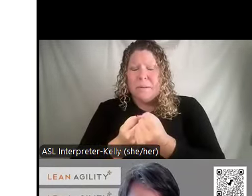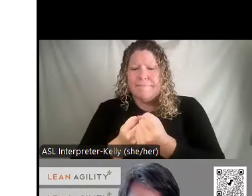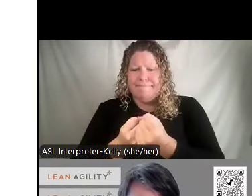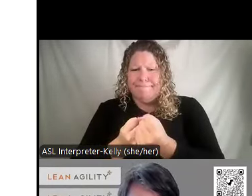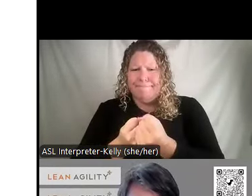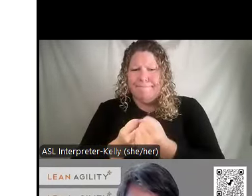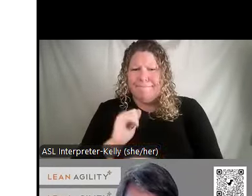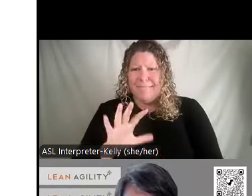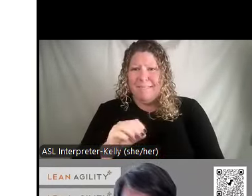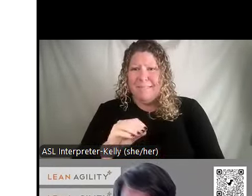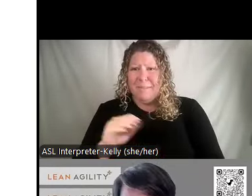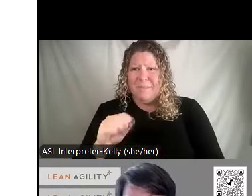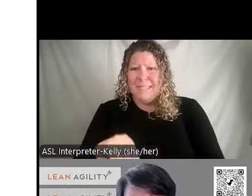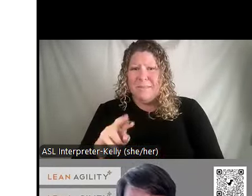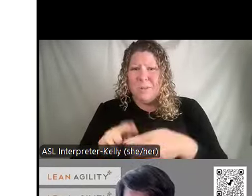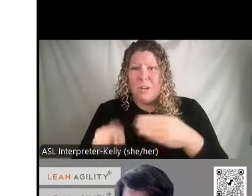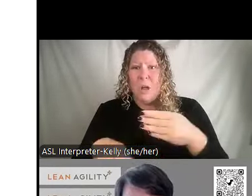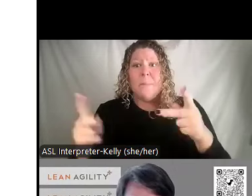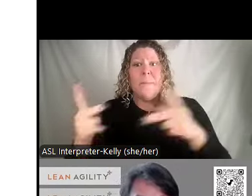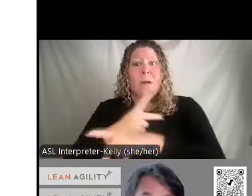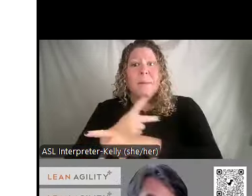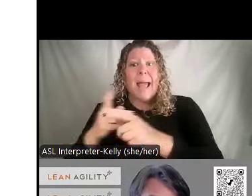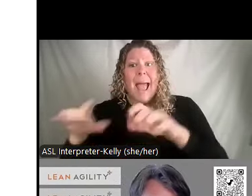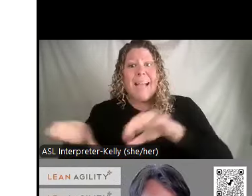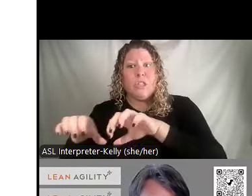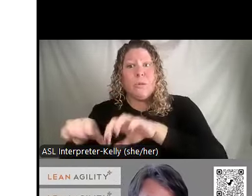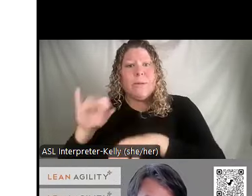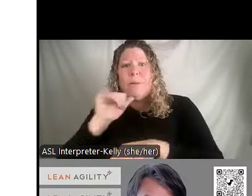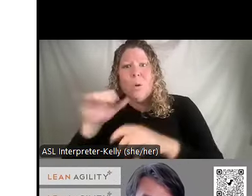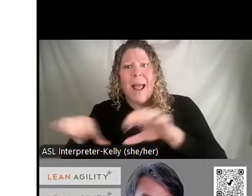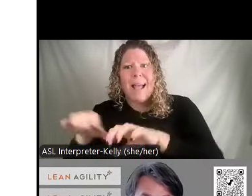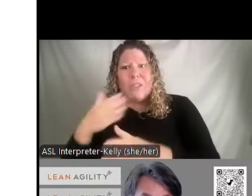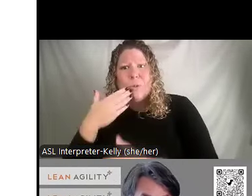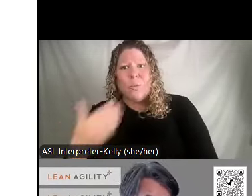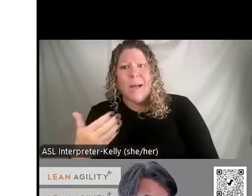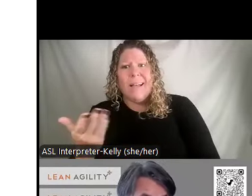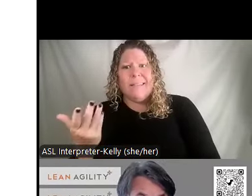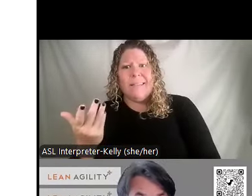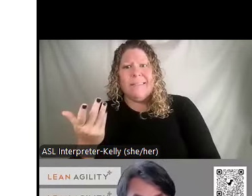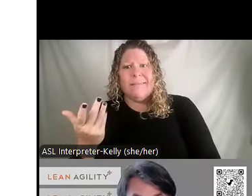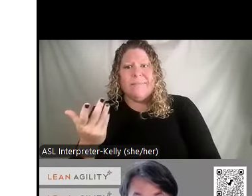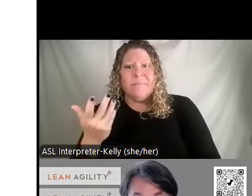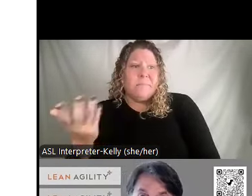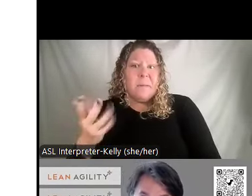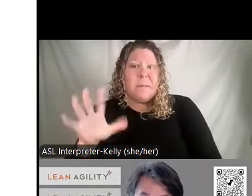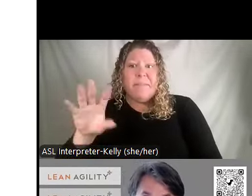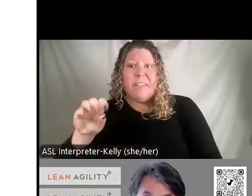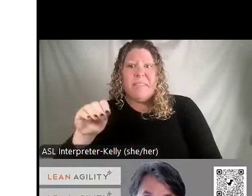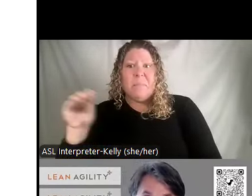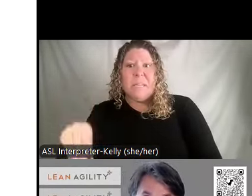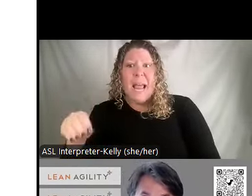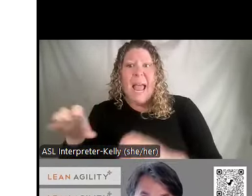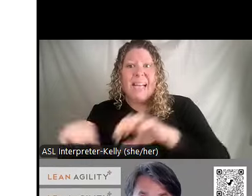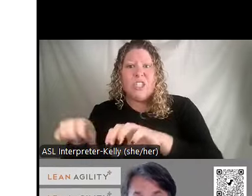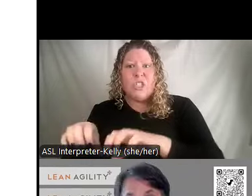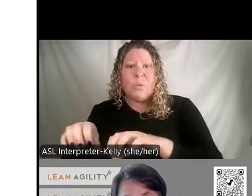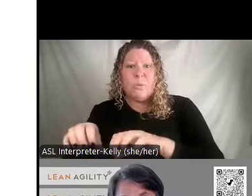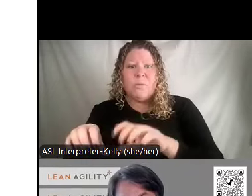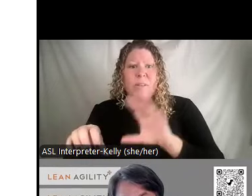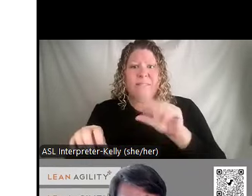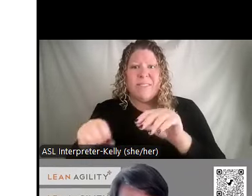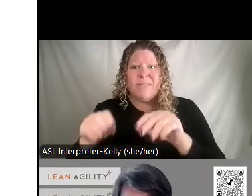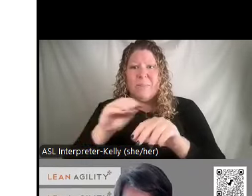half our result, multiplied by our ability to execute. If we don't execute very well, like say another 50%, what's 50% of 50%? Your